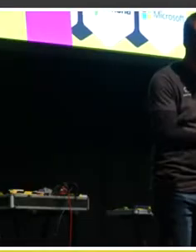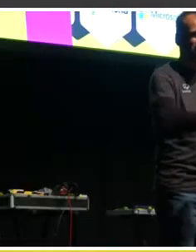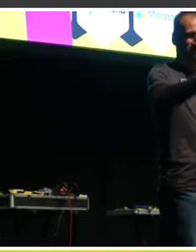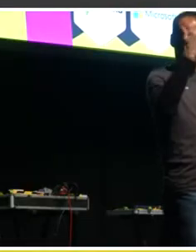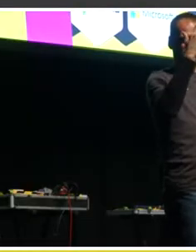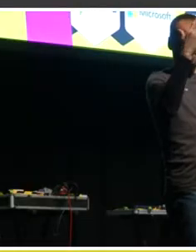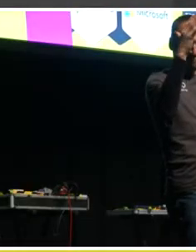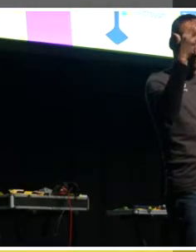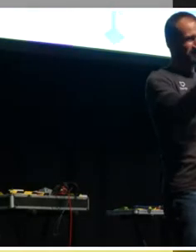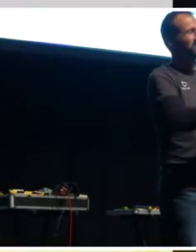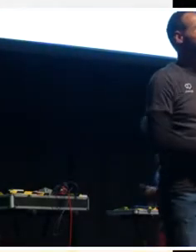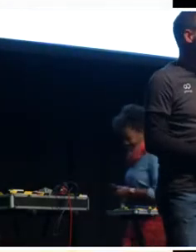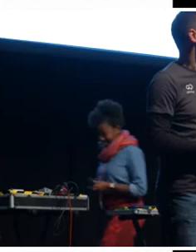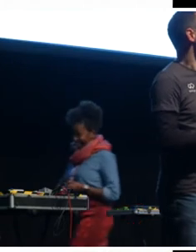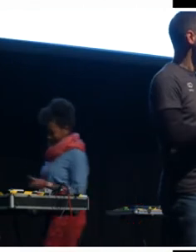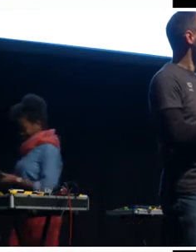Thank you.